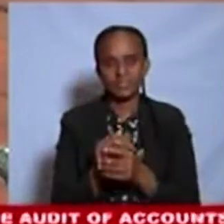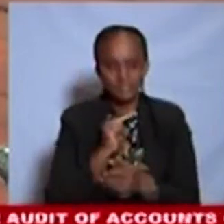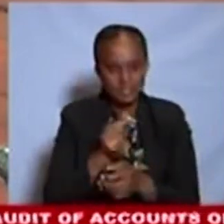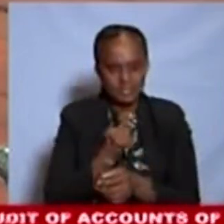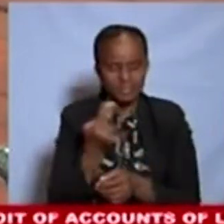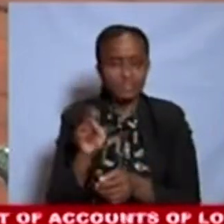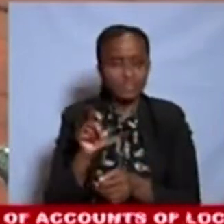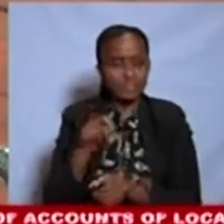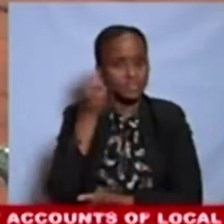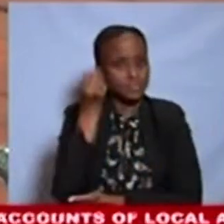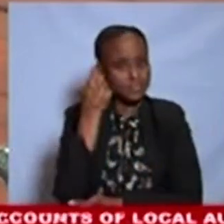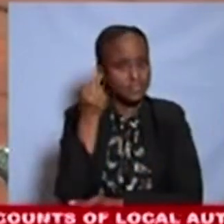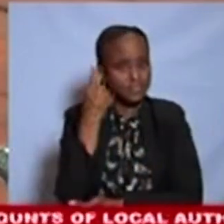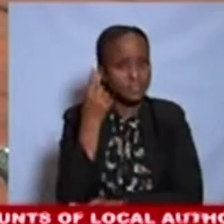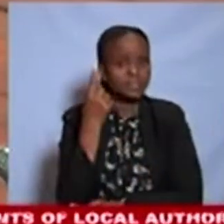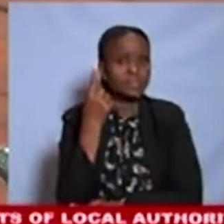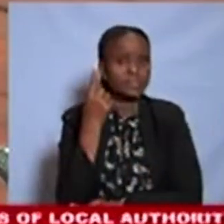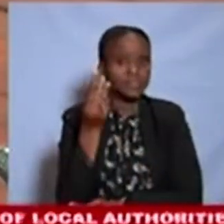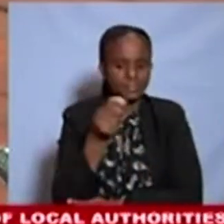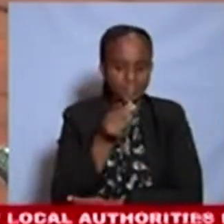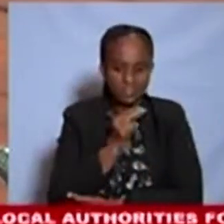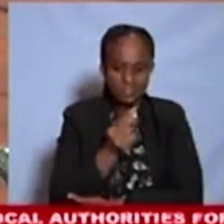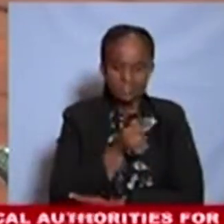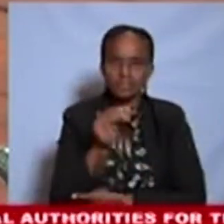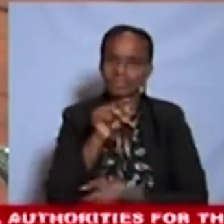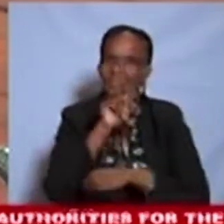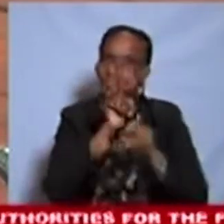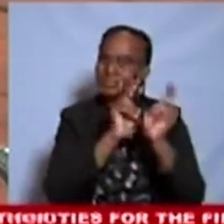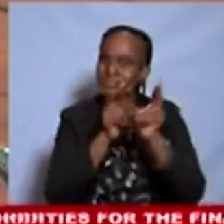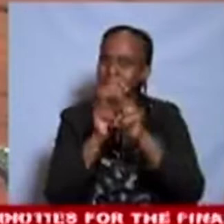understand. Let him give us the specifics.